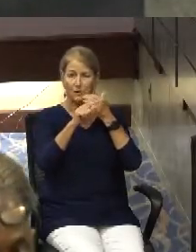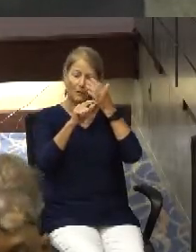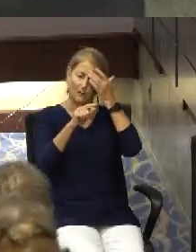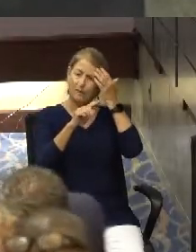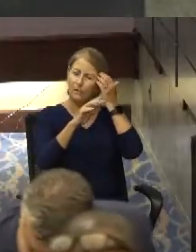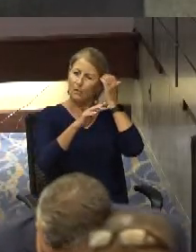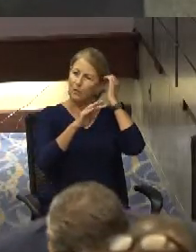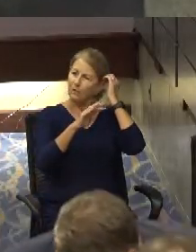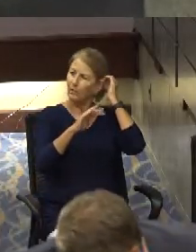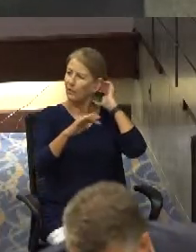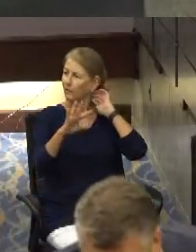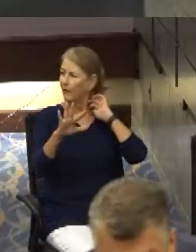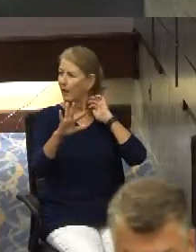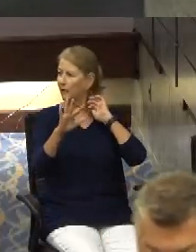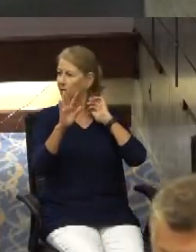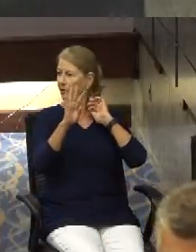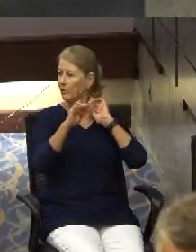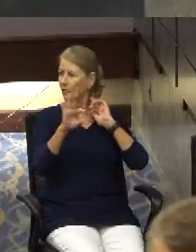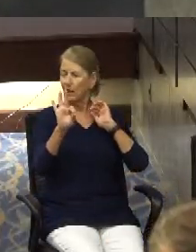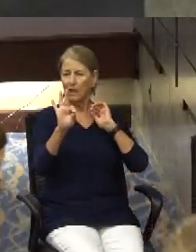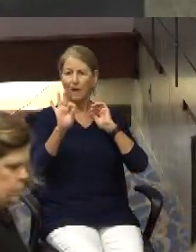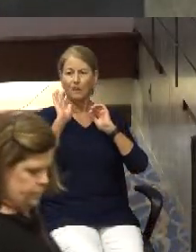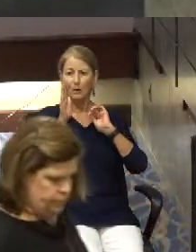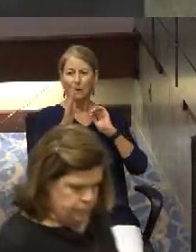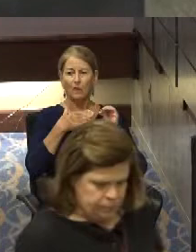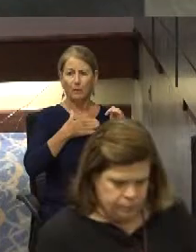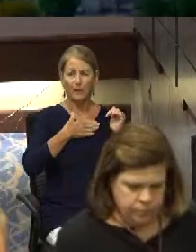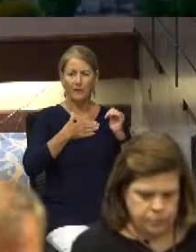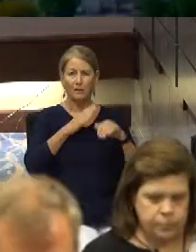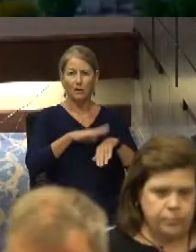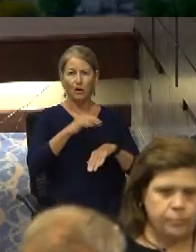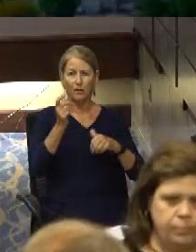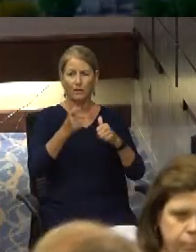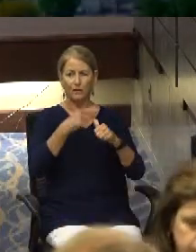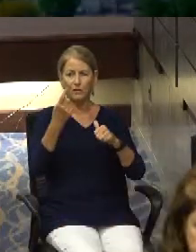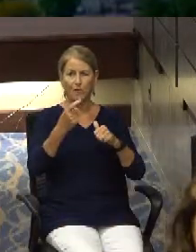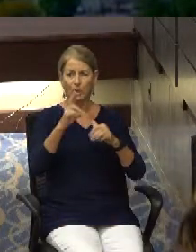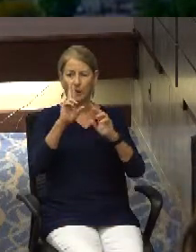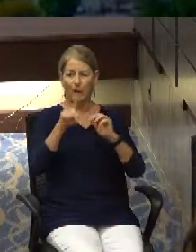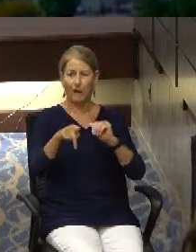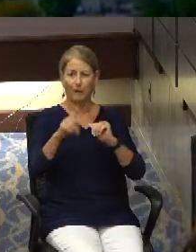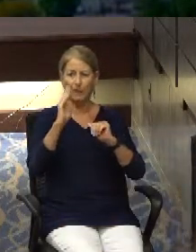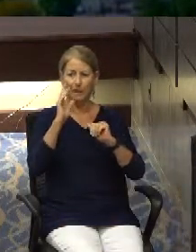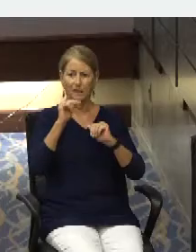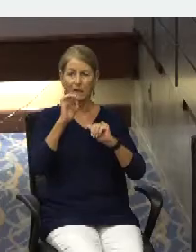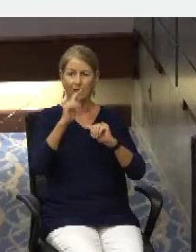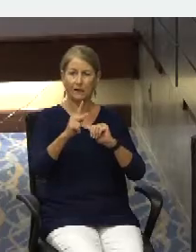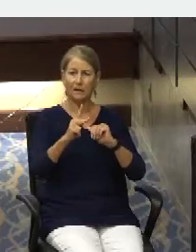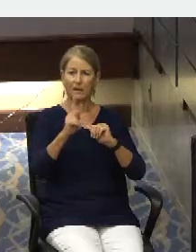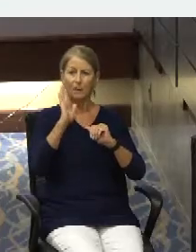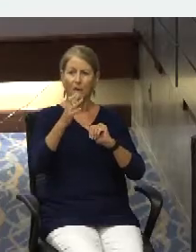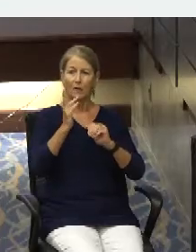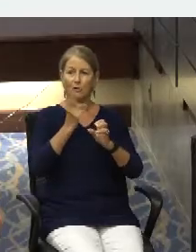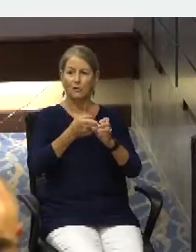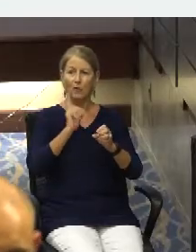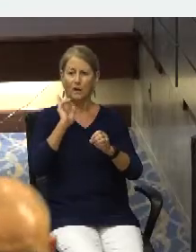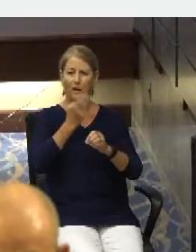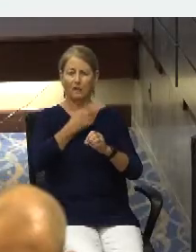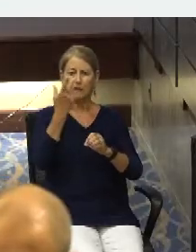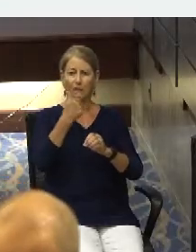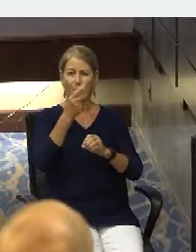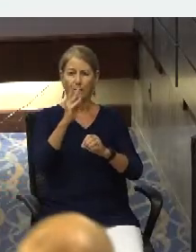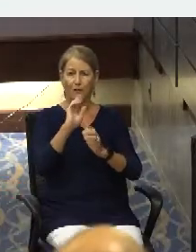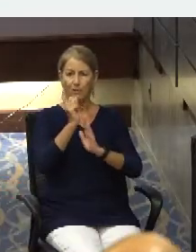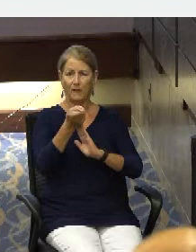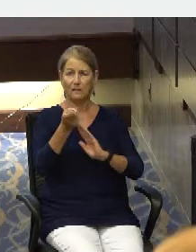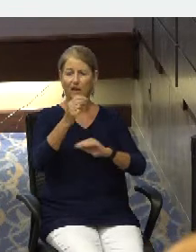Would you please call the first work session, Bradley? We've got Nick Sarpy is going to join us for just a couple of minutes at the table